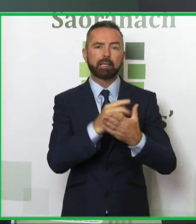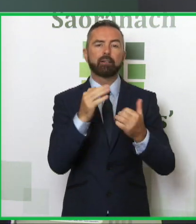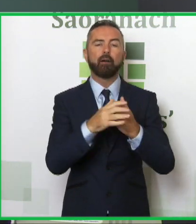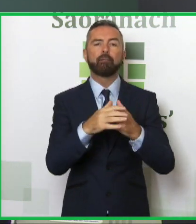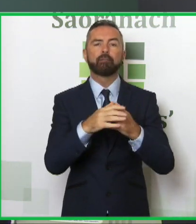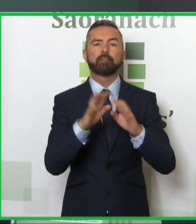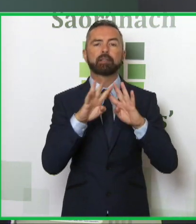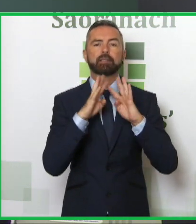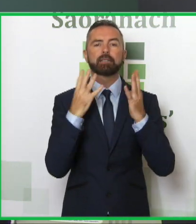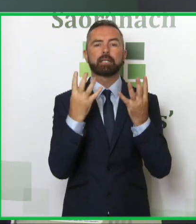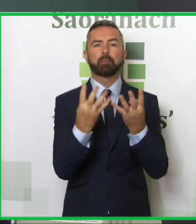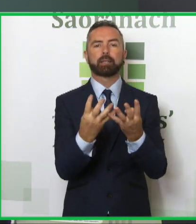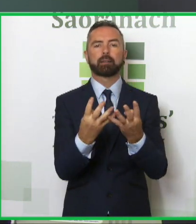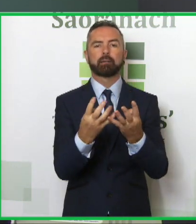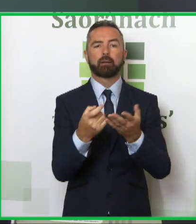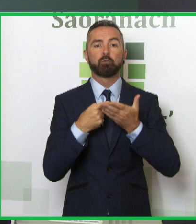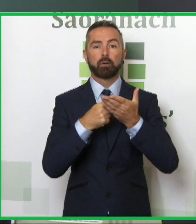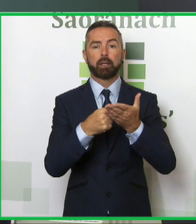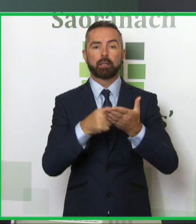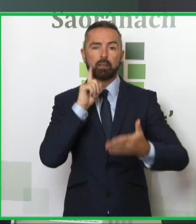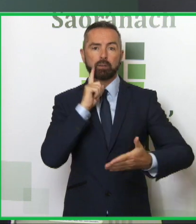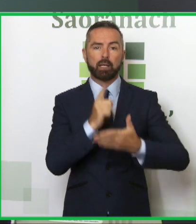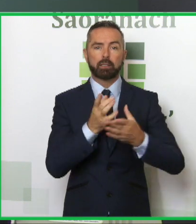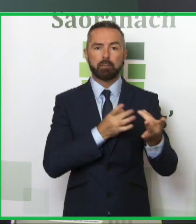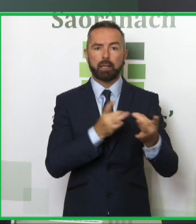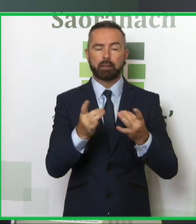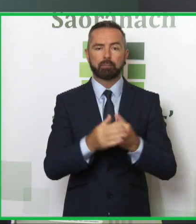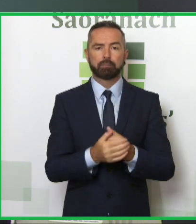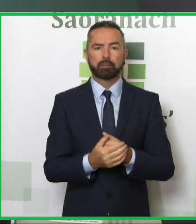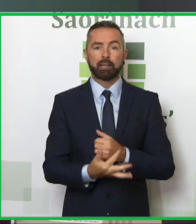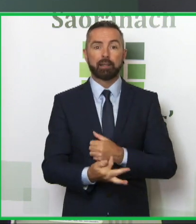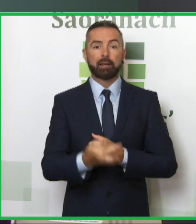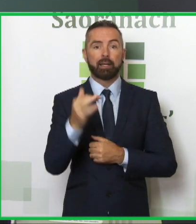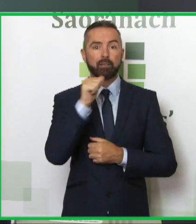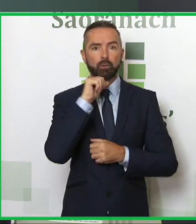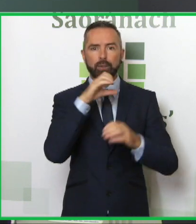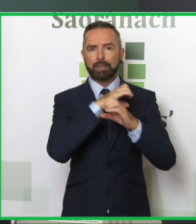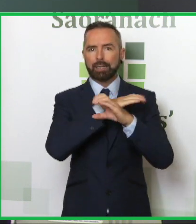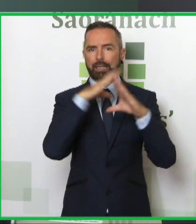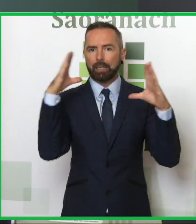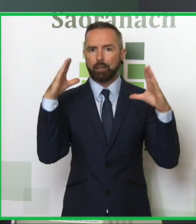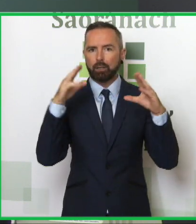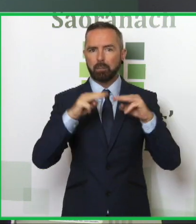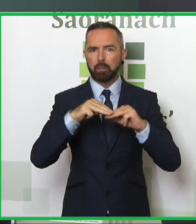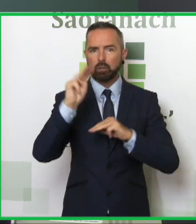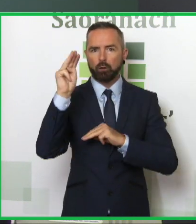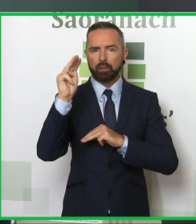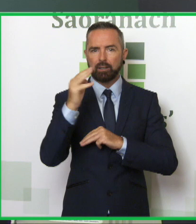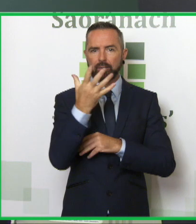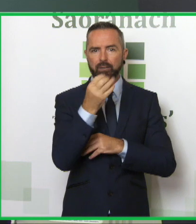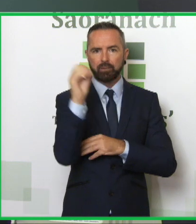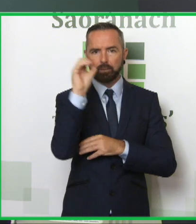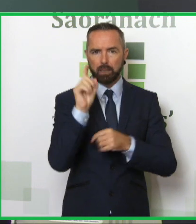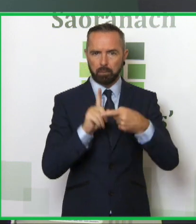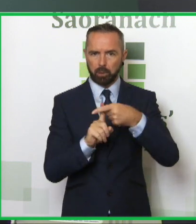Assembly, and that is the recommendation we make. If you don't get a clear majority, 50% plus one,